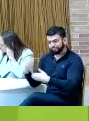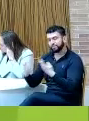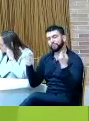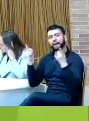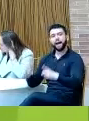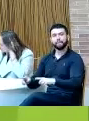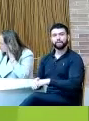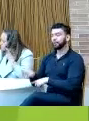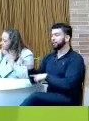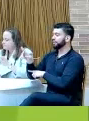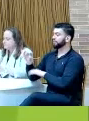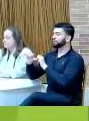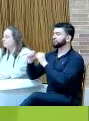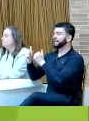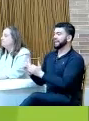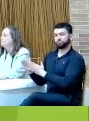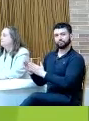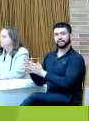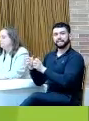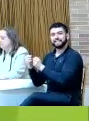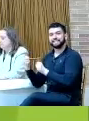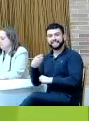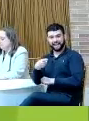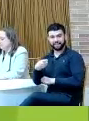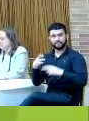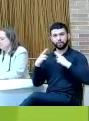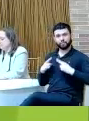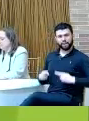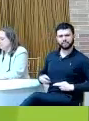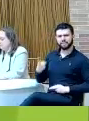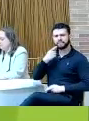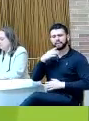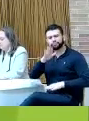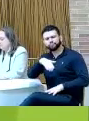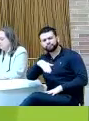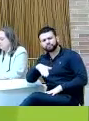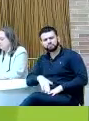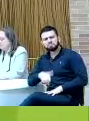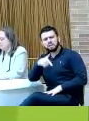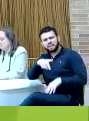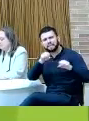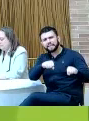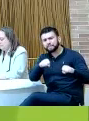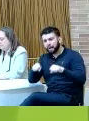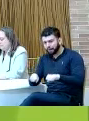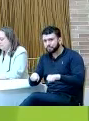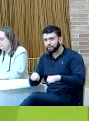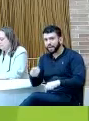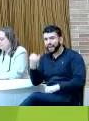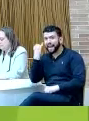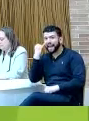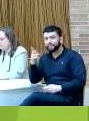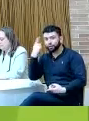realtor sends a text message to complainants saying hey leis is is possible if you agreed to the original